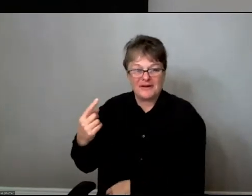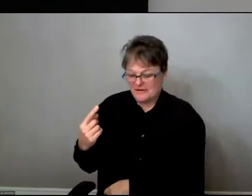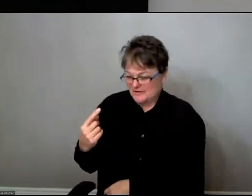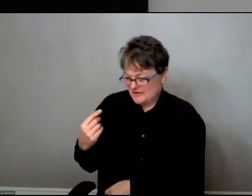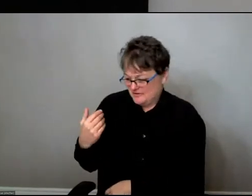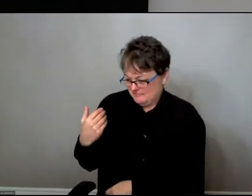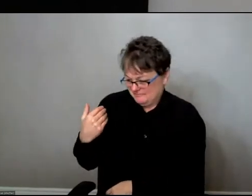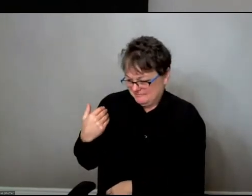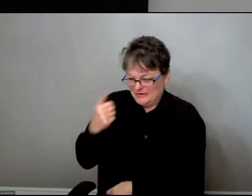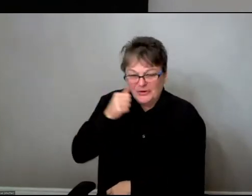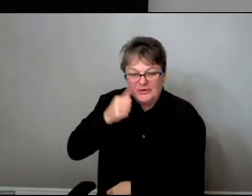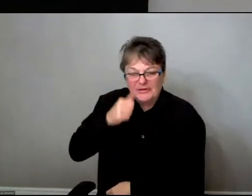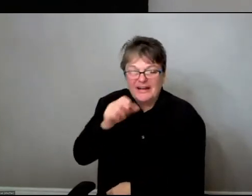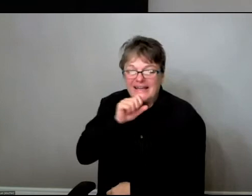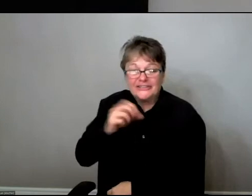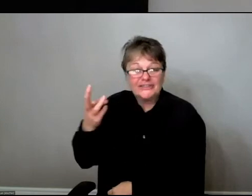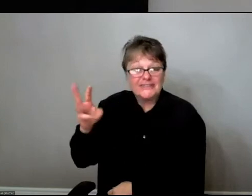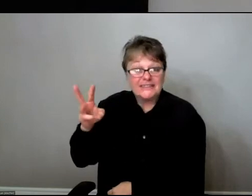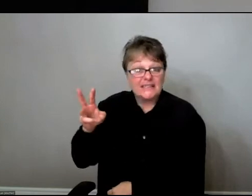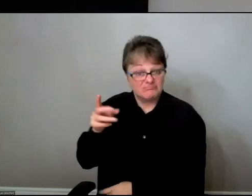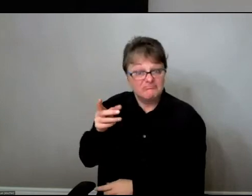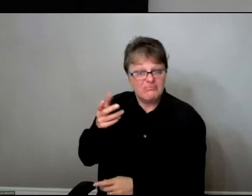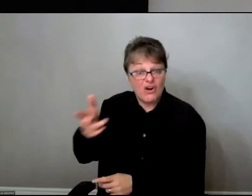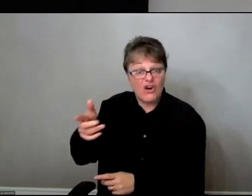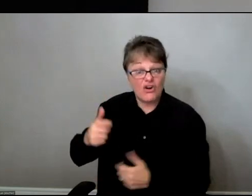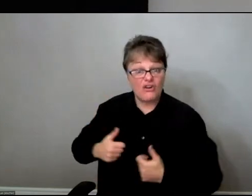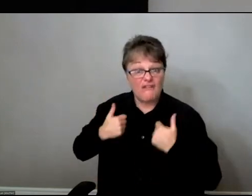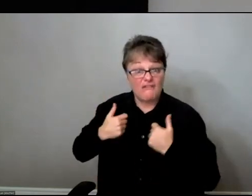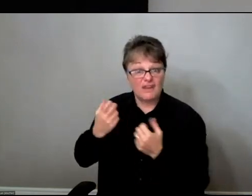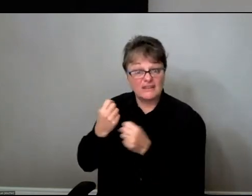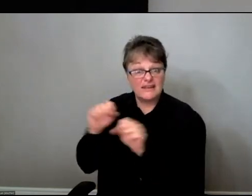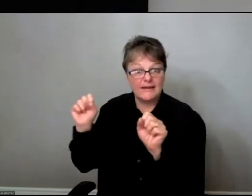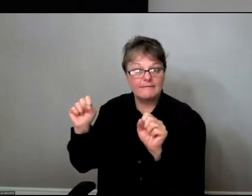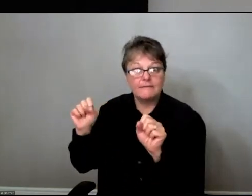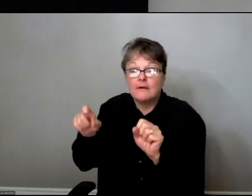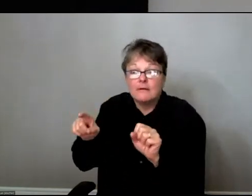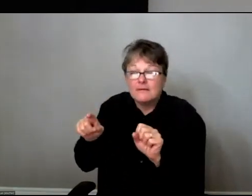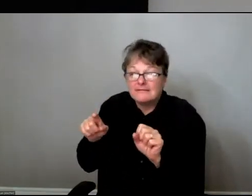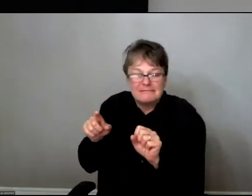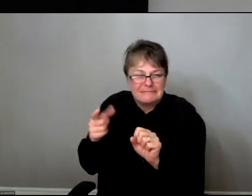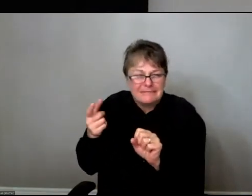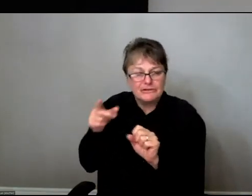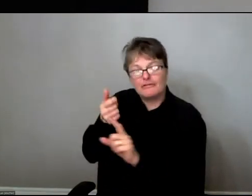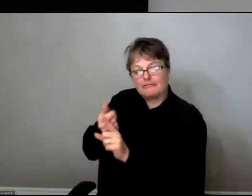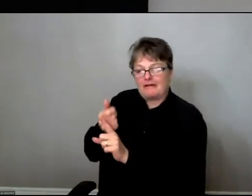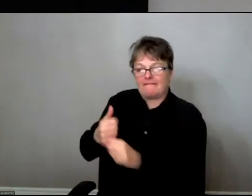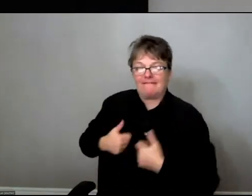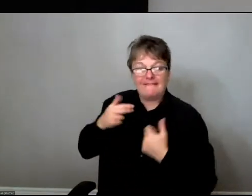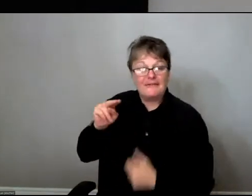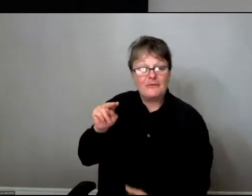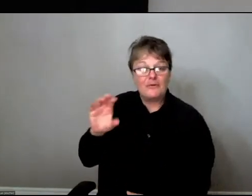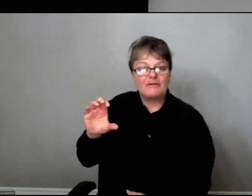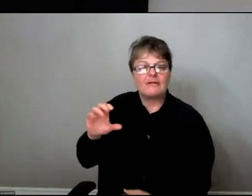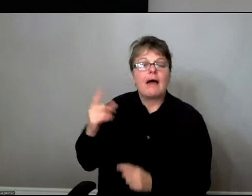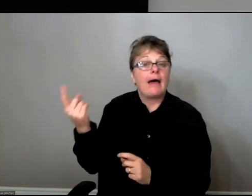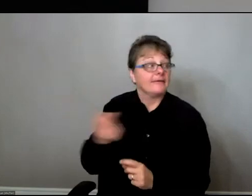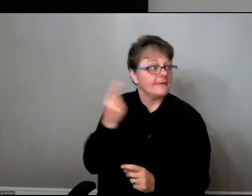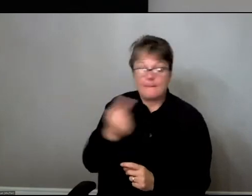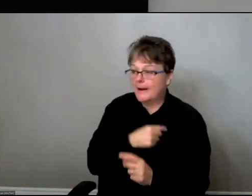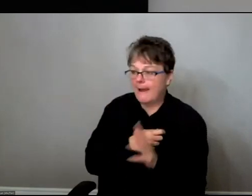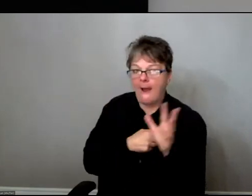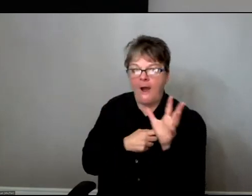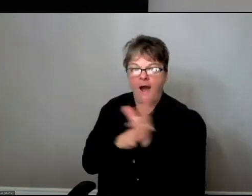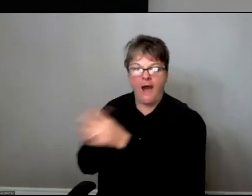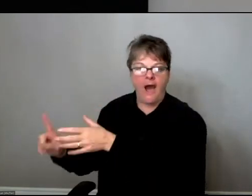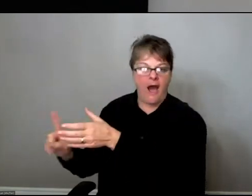ago. Amazing. A young girl from North Carolina was abducted. Someone saw her make